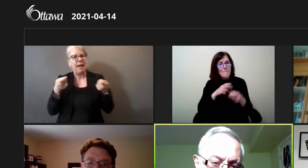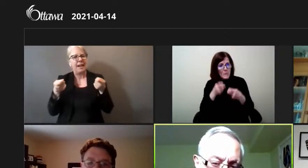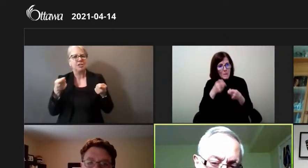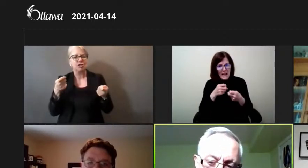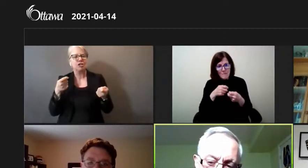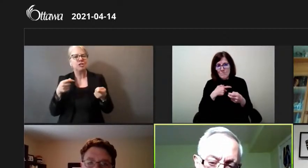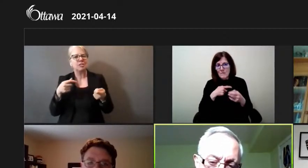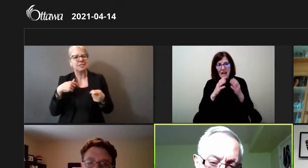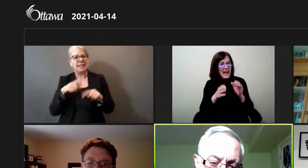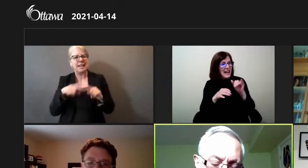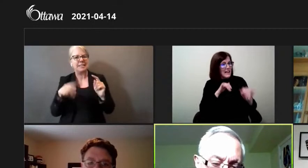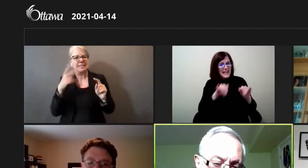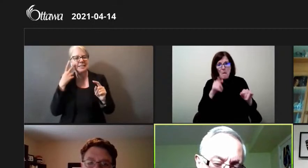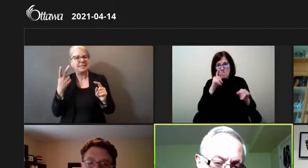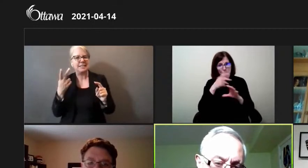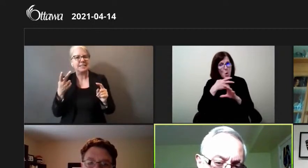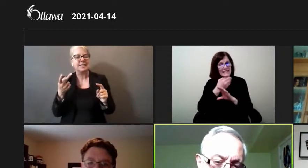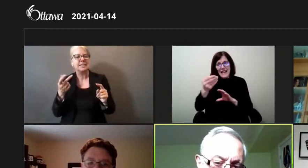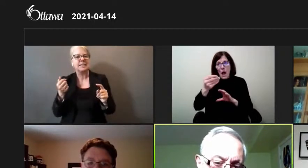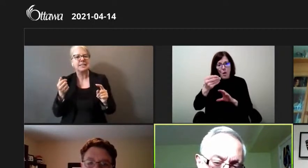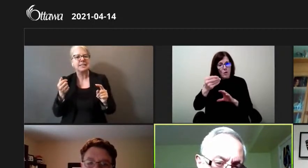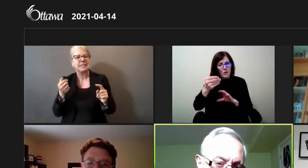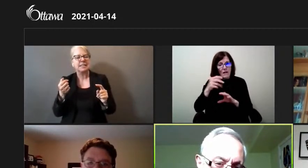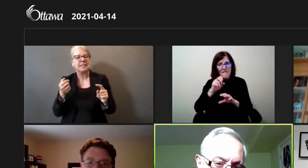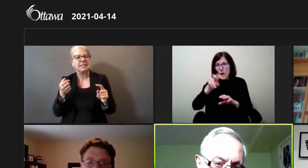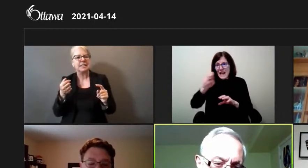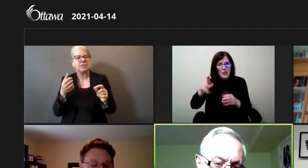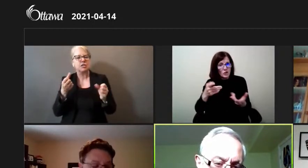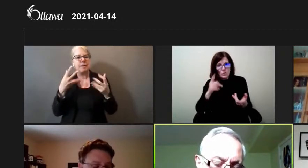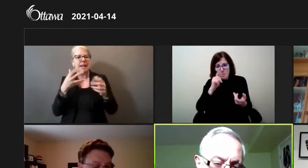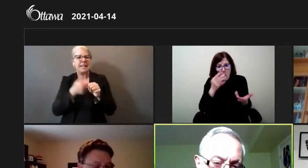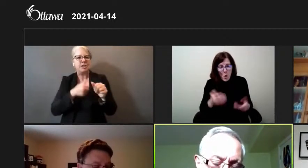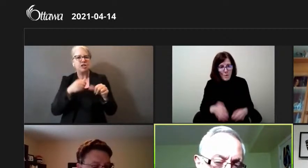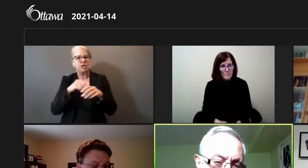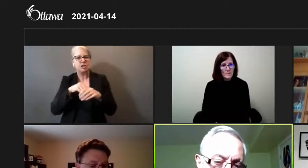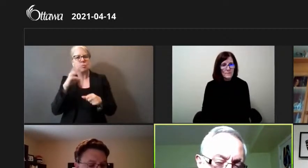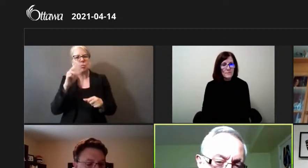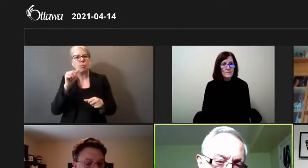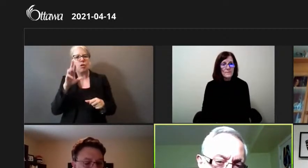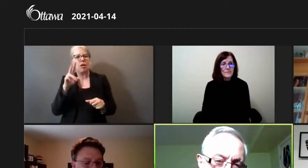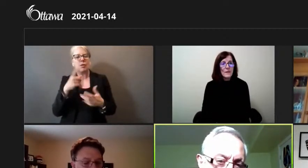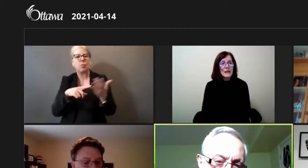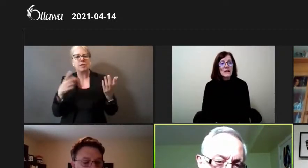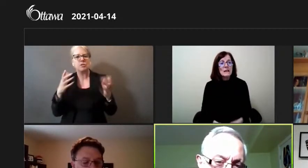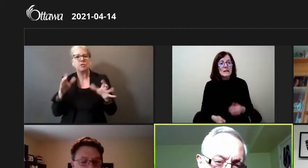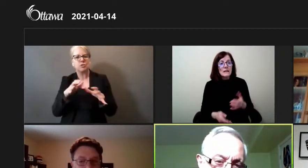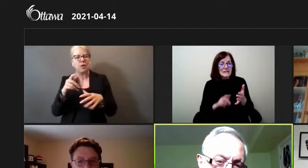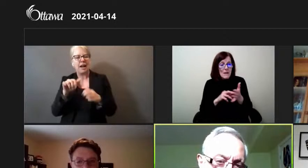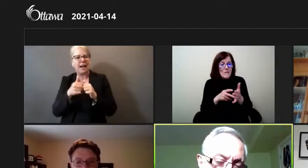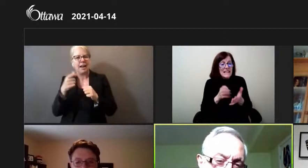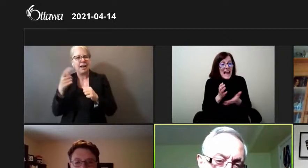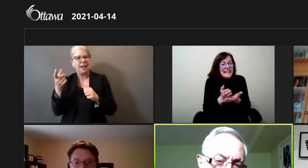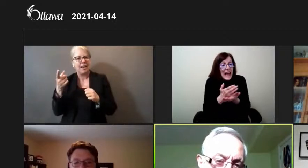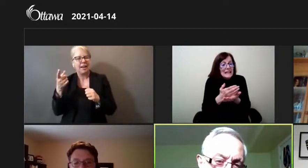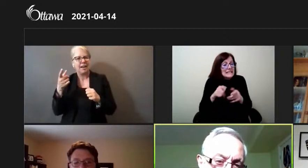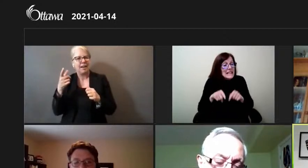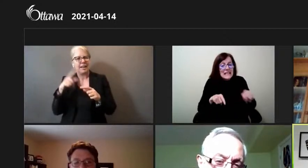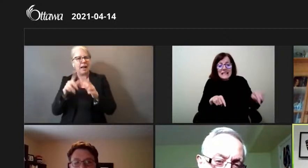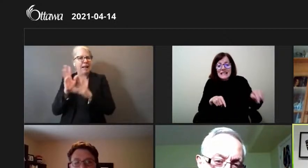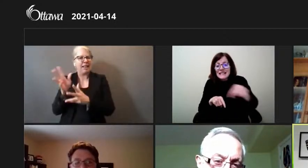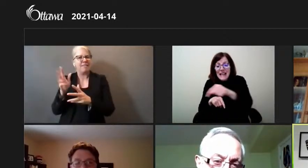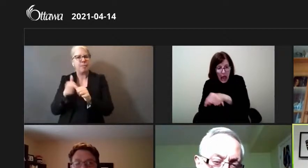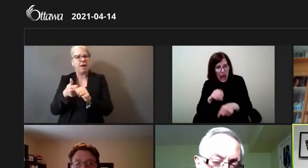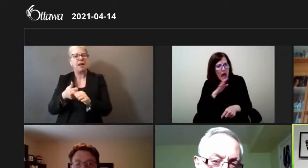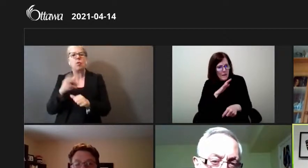see too many in each ward, but I mean, what would you do to them? They can be just left behind. So